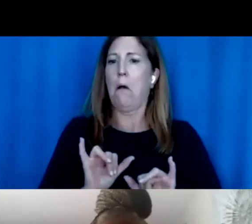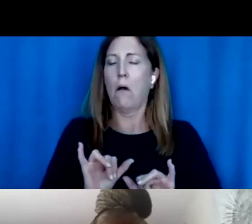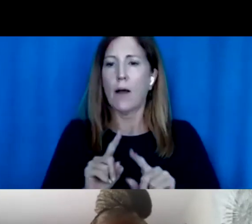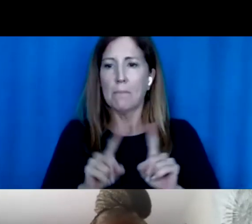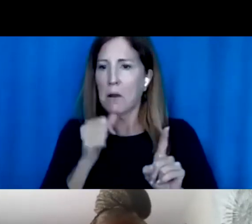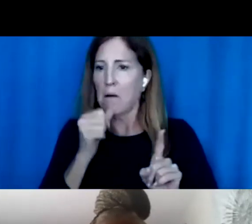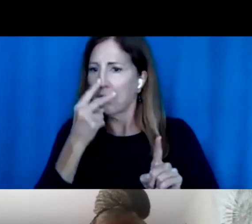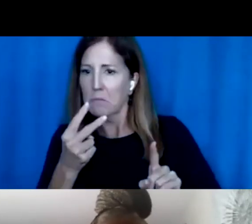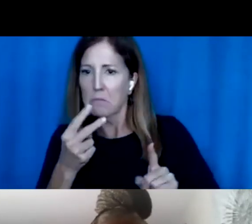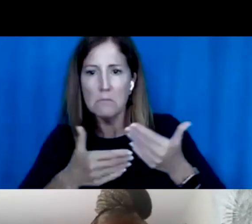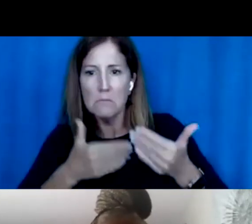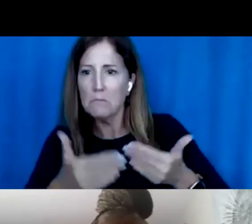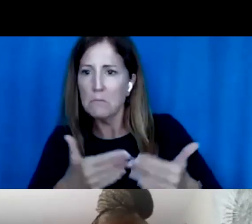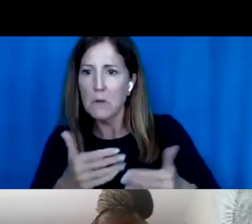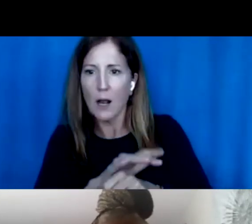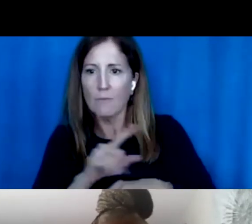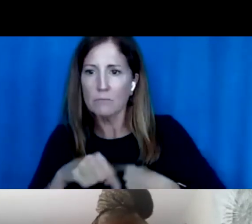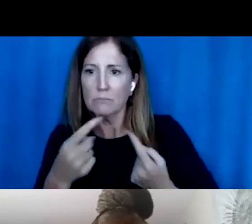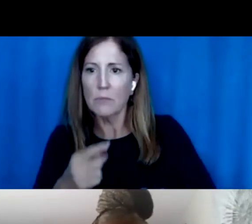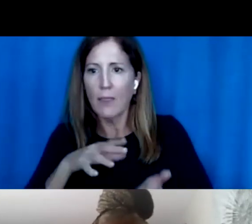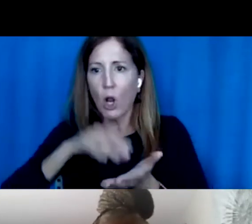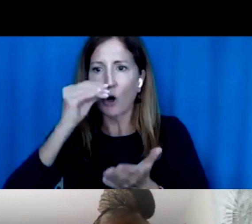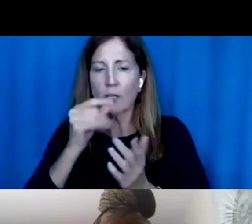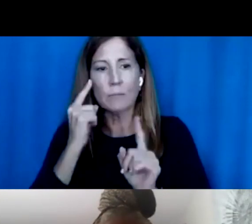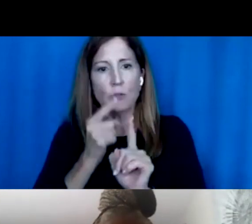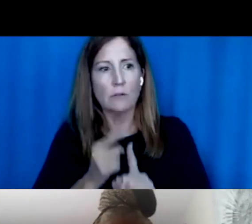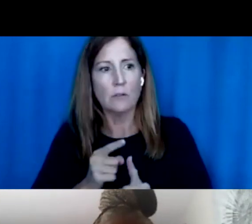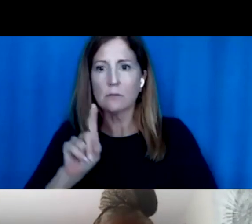it covered in the learning objectives?